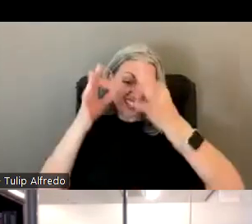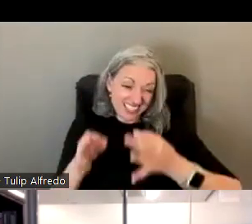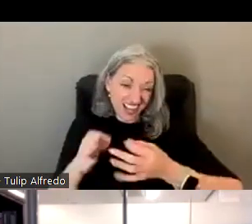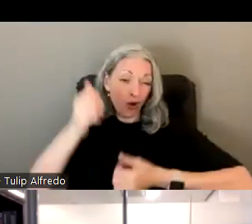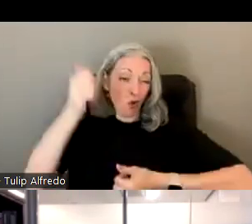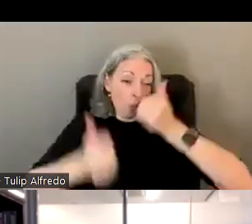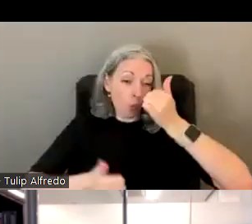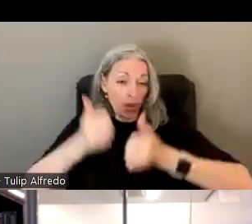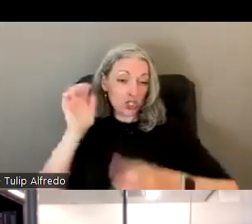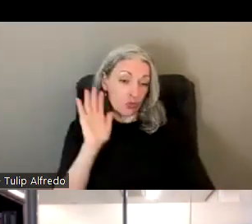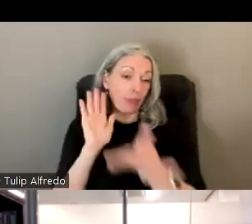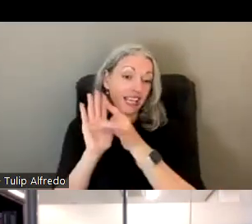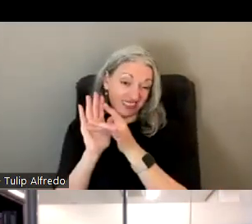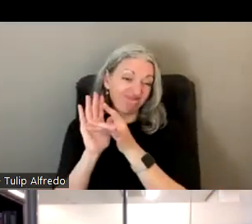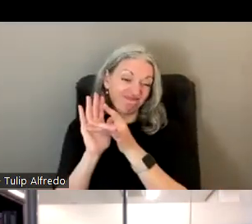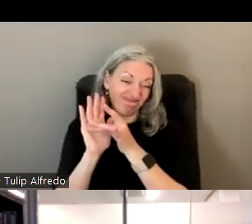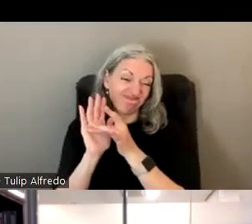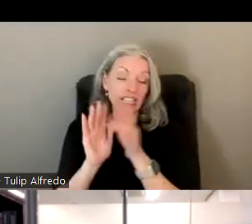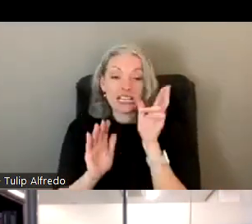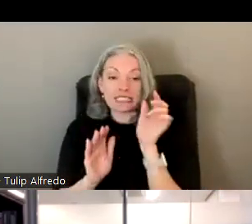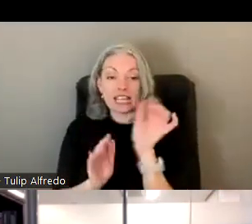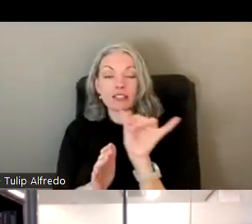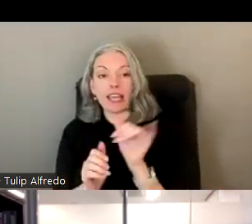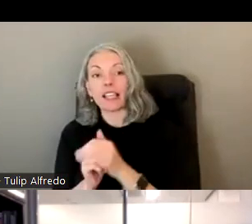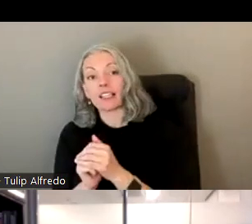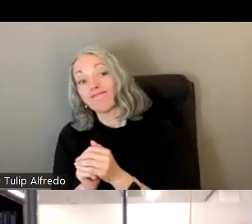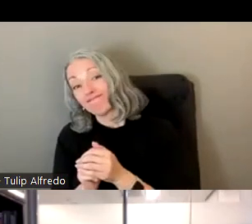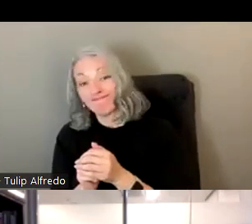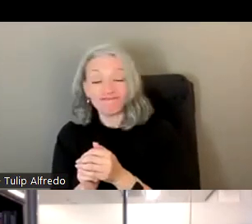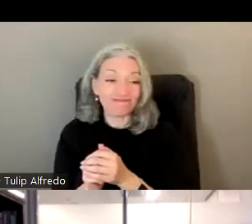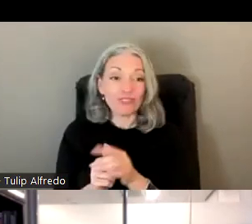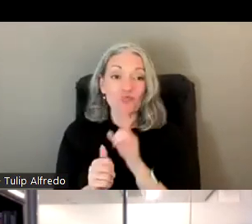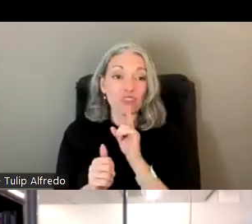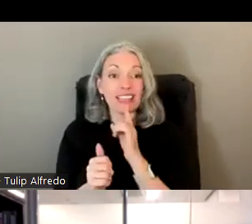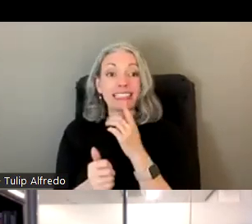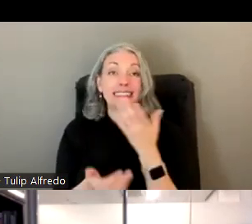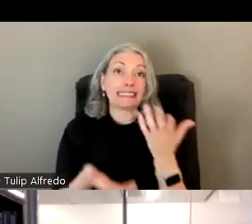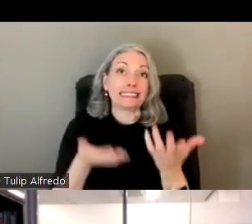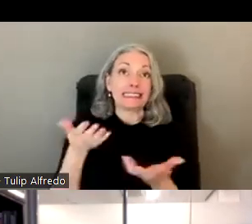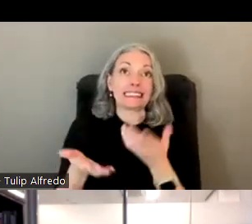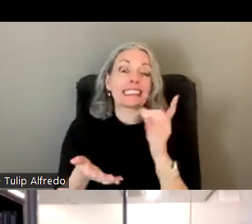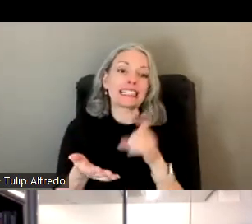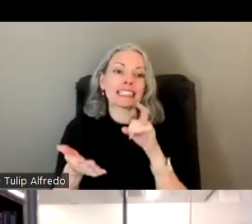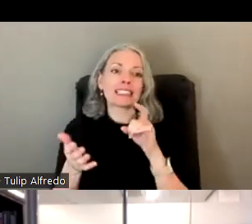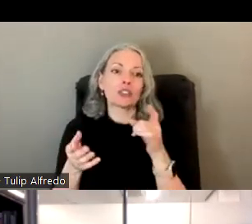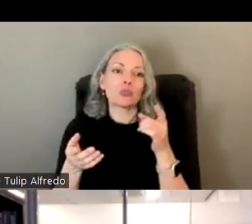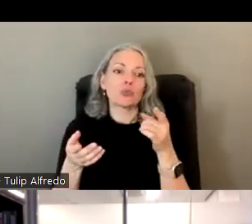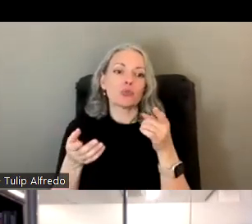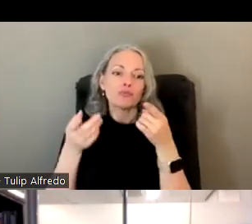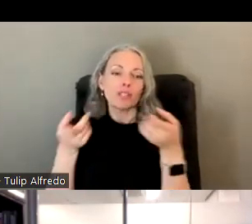made. So it sounds like we really just have to come to some